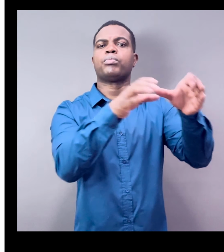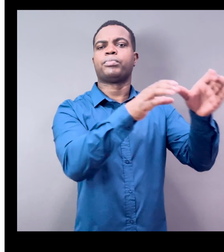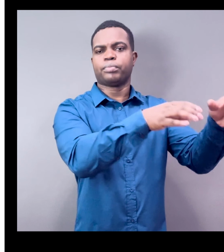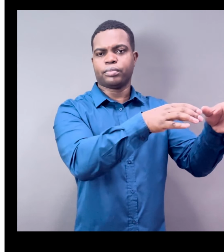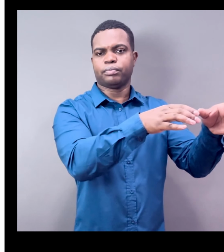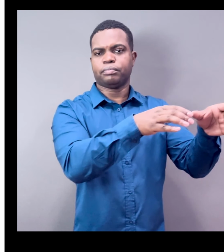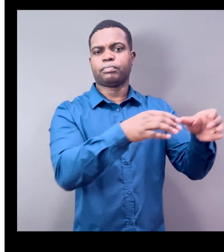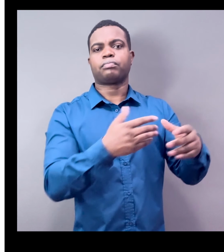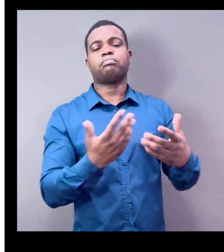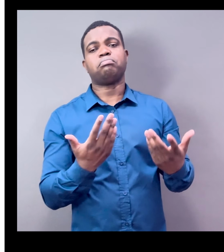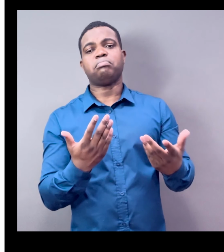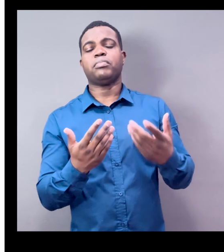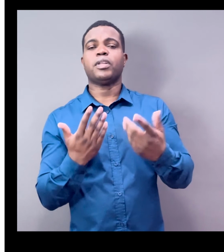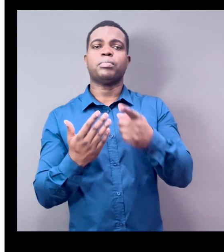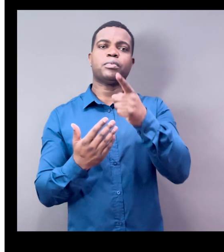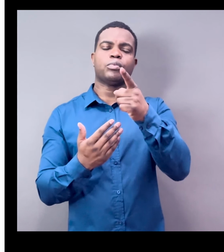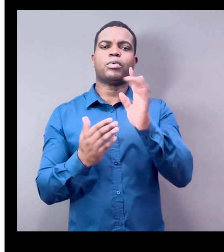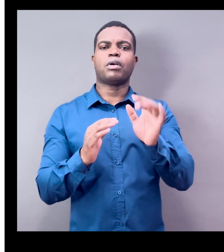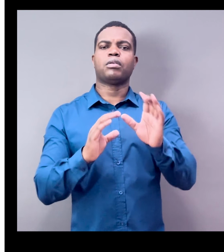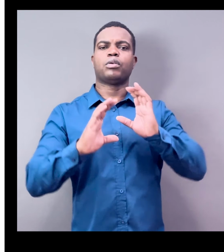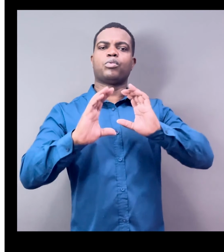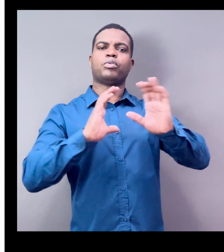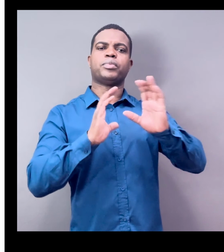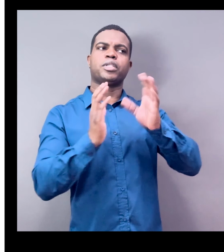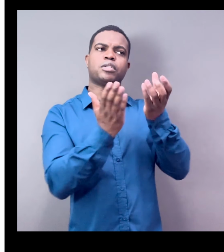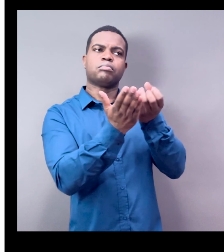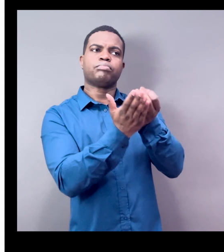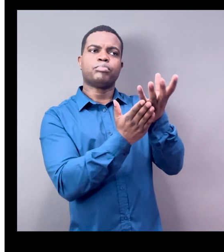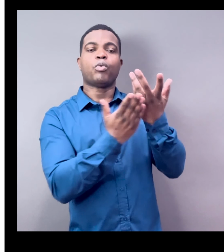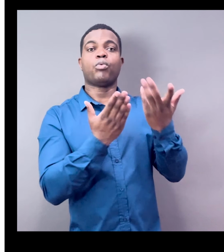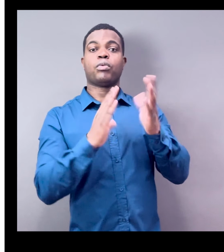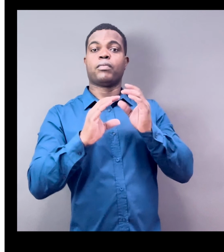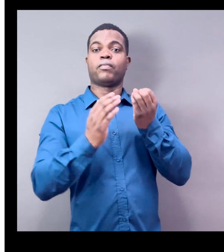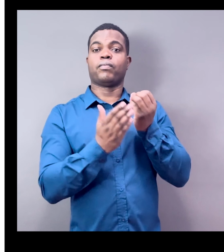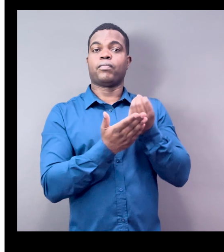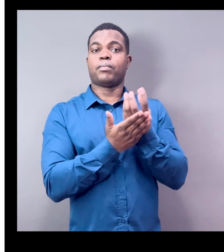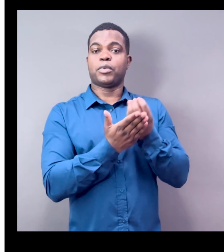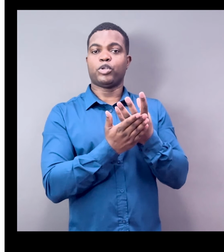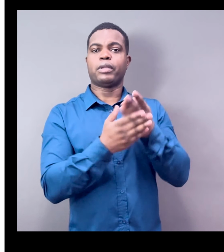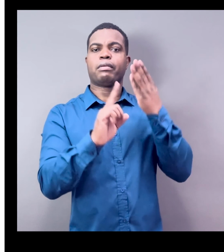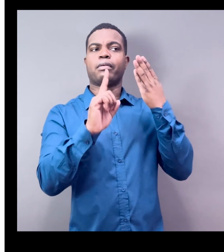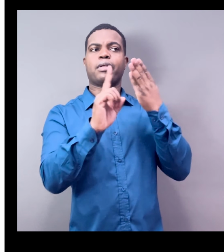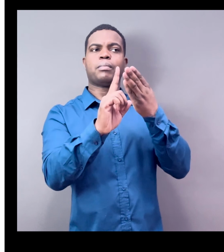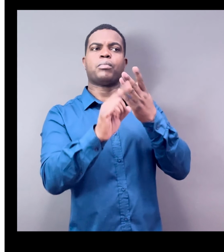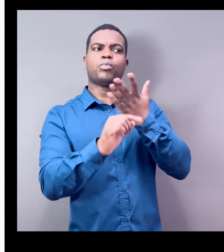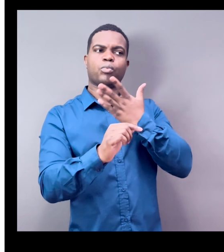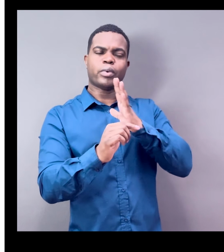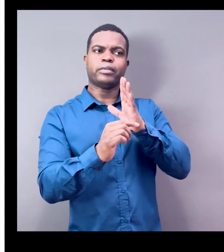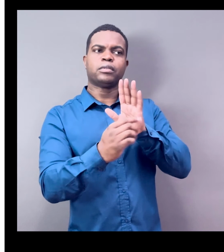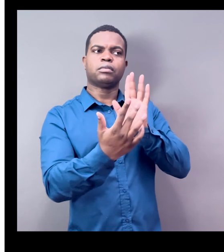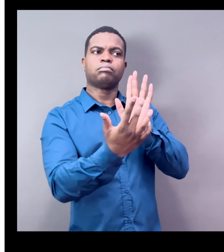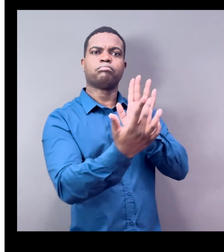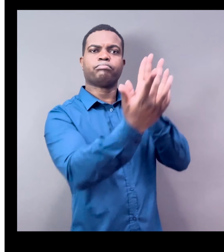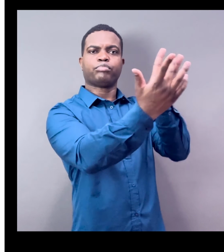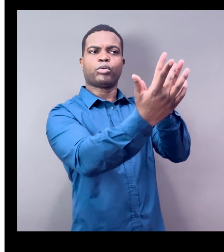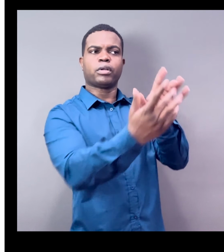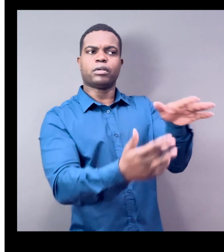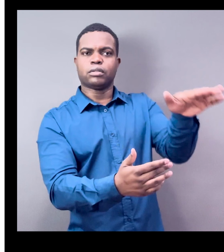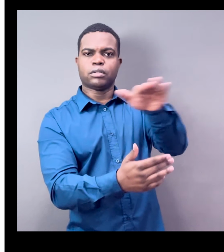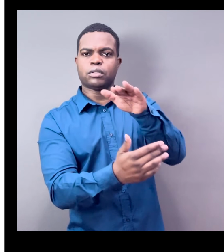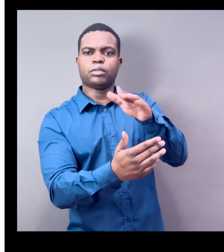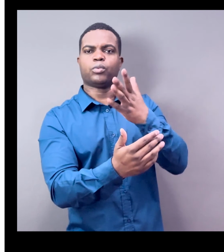entities that a communication, message, or initiative is aimed at reaching and